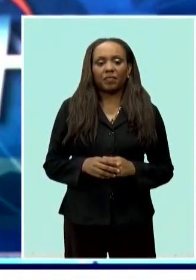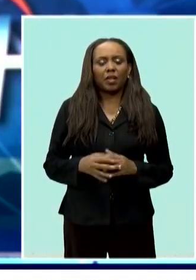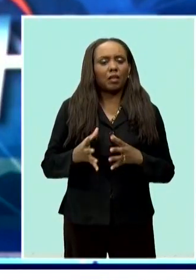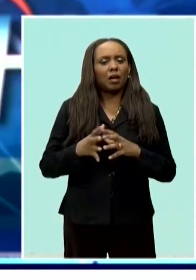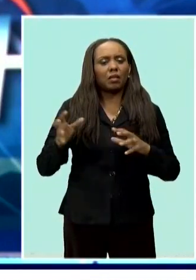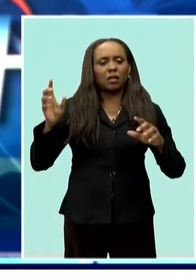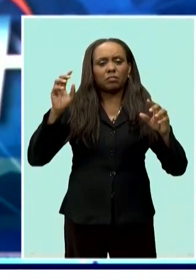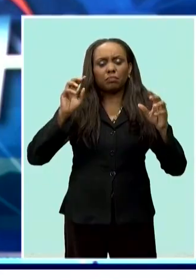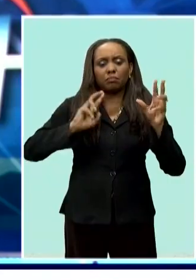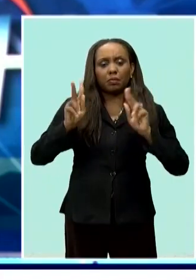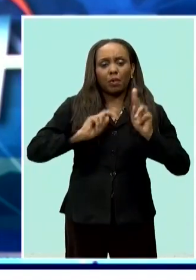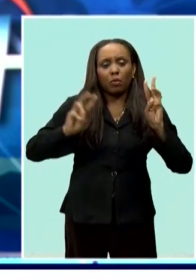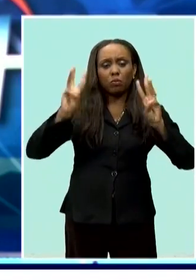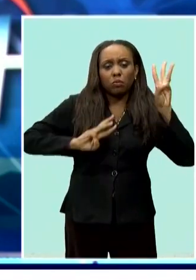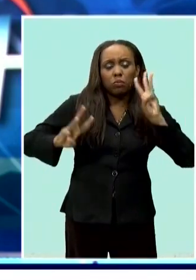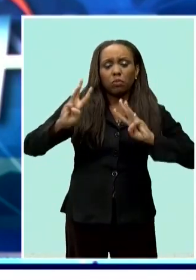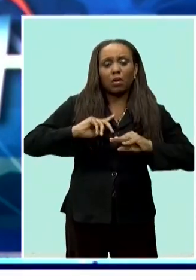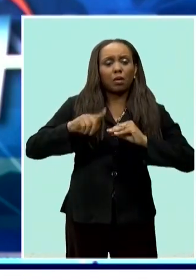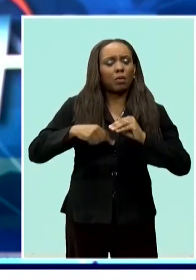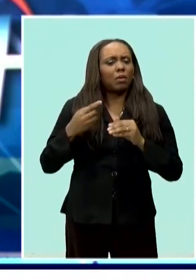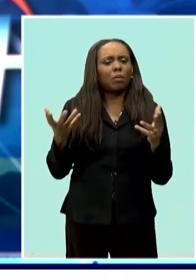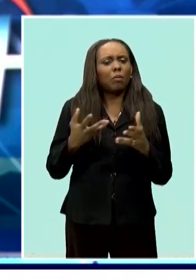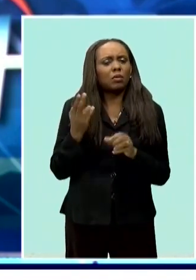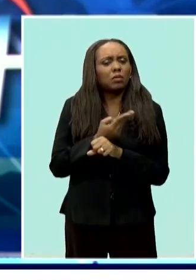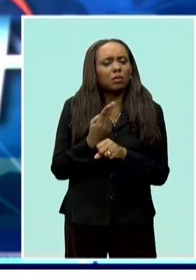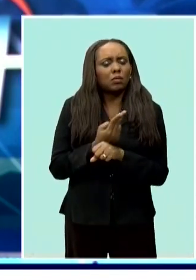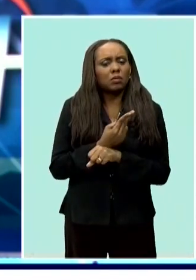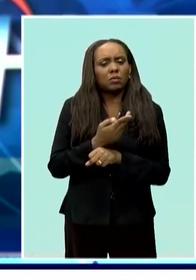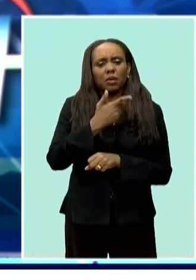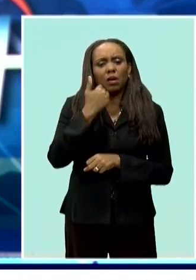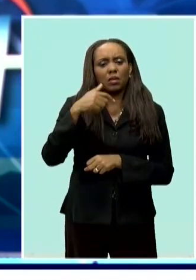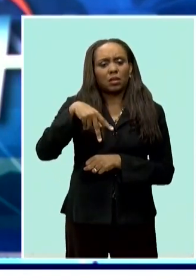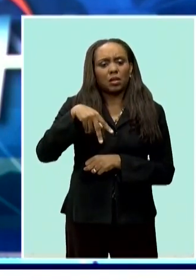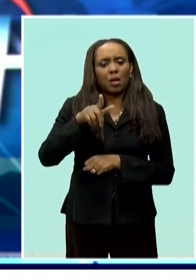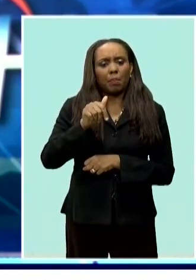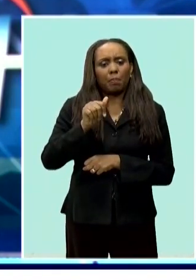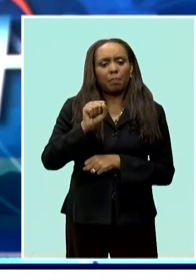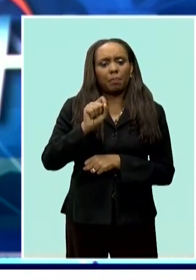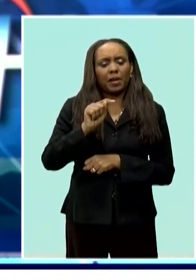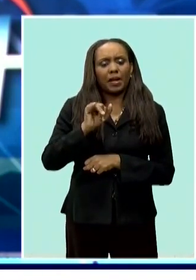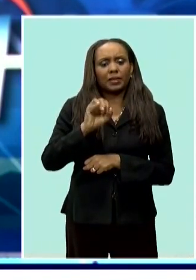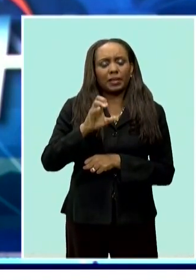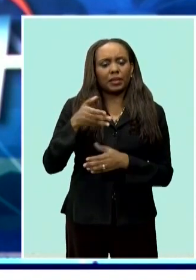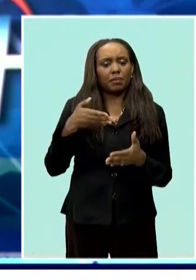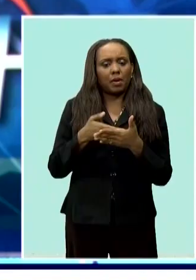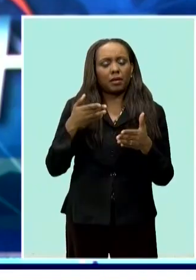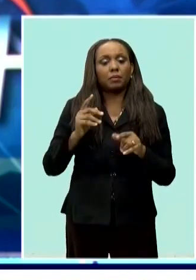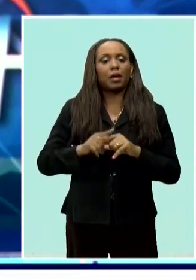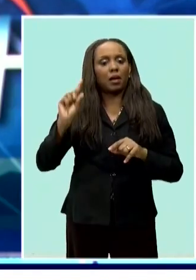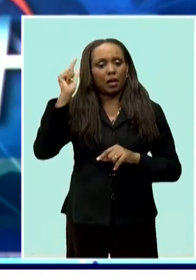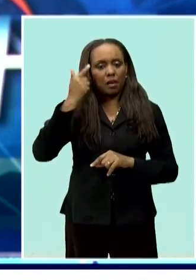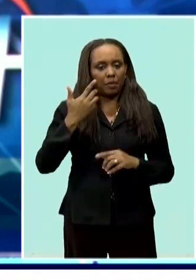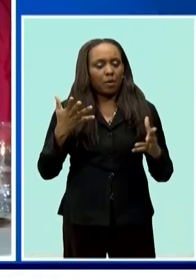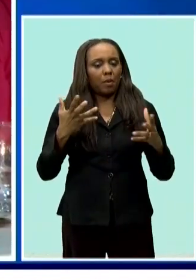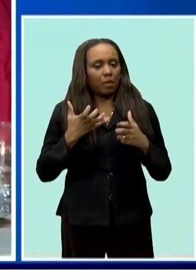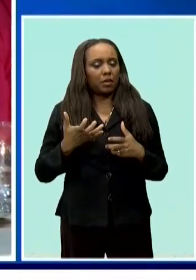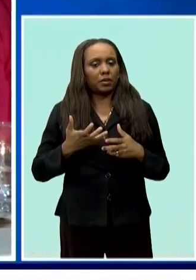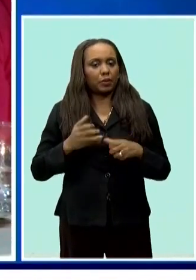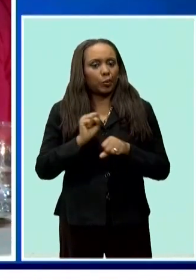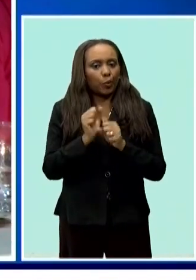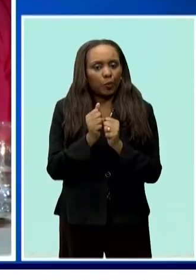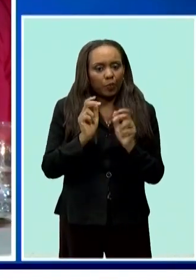and by email. Lisa, I have to get your opinion on that one with the pilot in the hotel room. What say you? Of all the things you could have asked